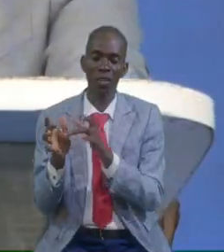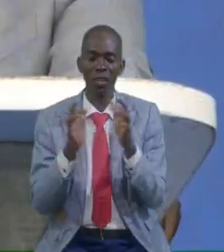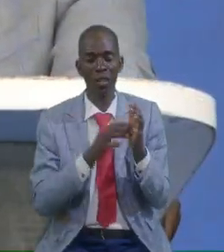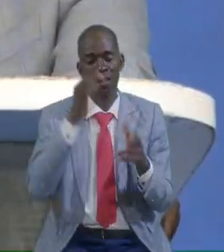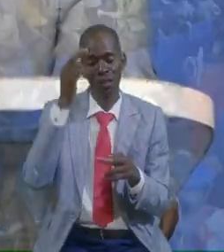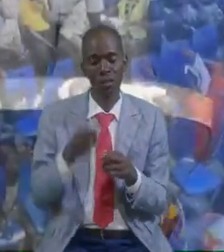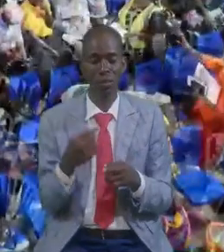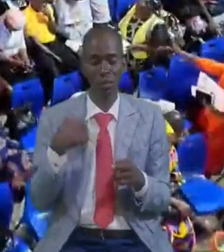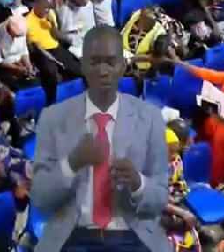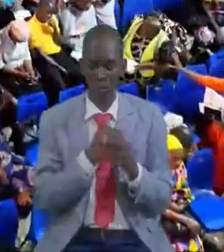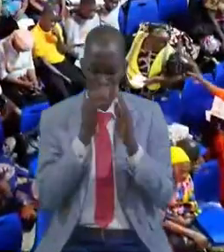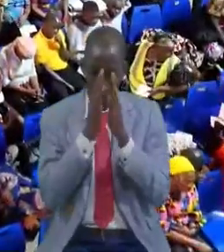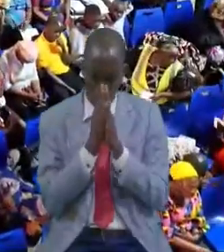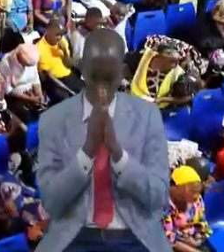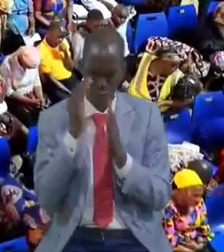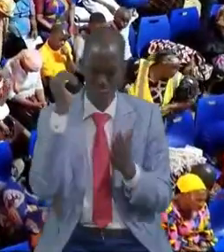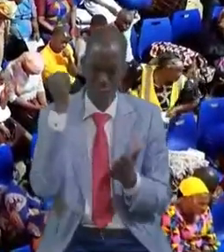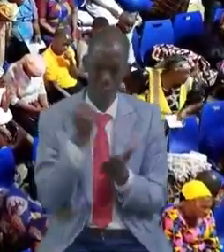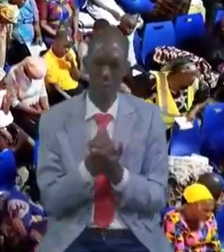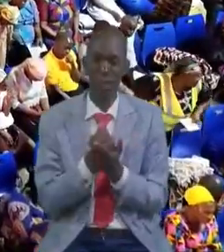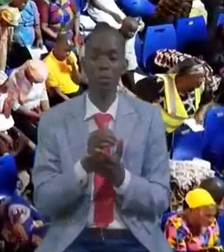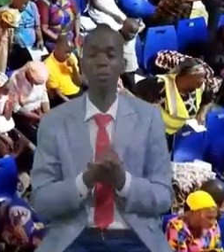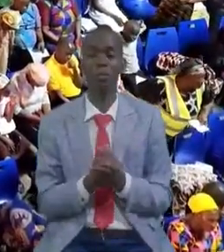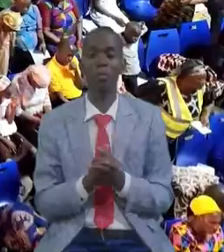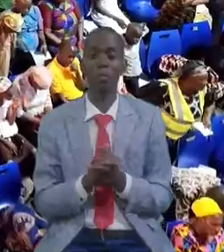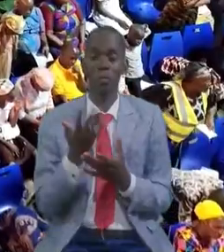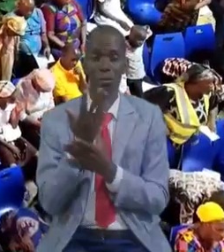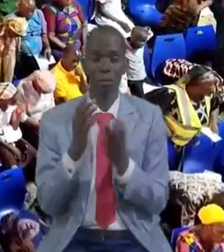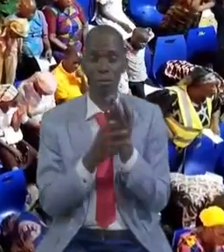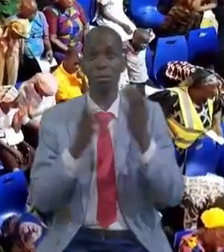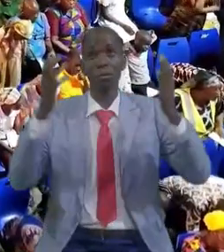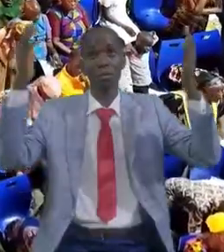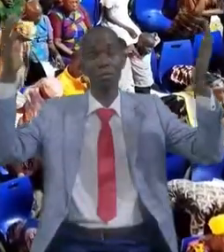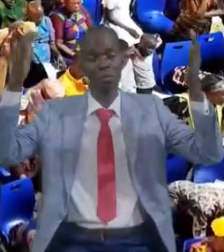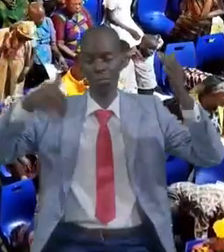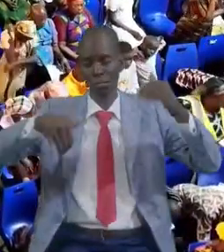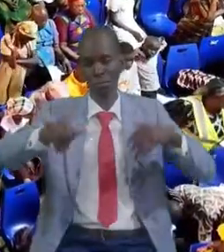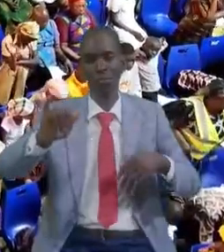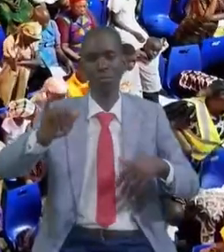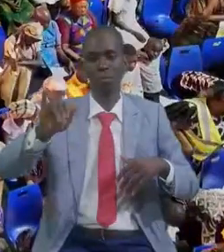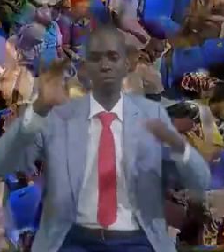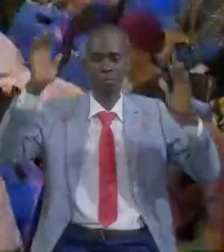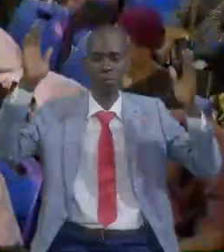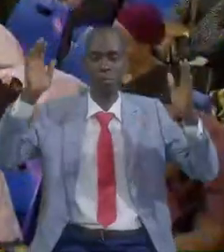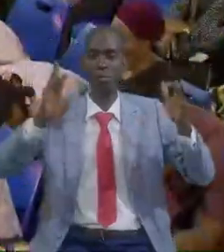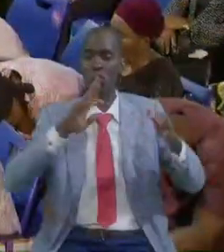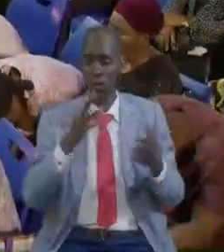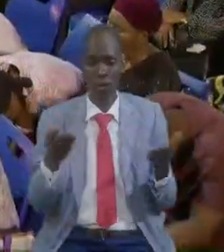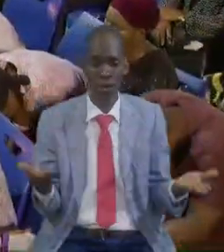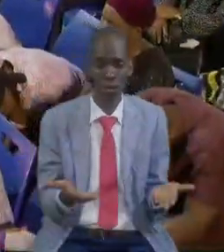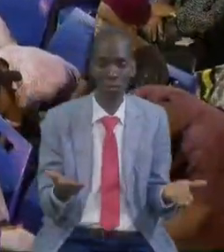we pray. Keep that hand up anywhere you are, here or